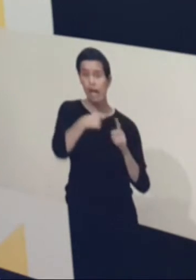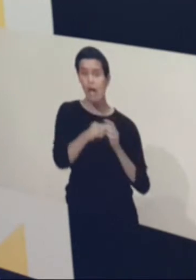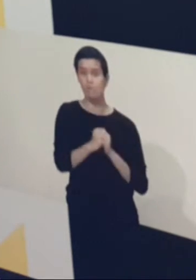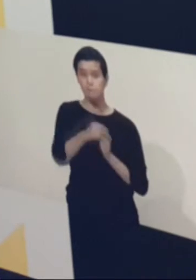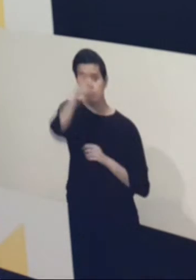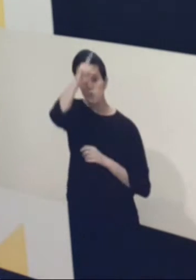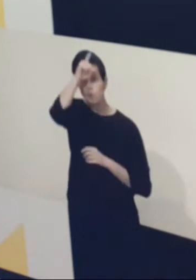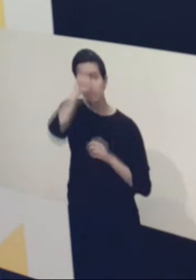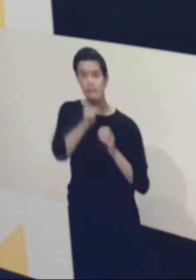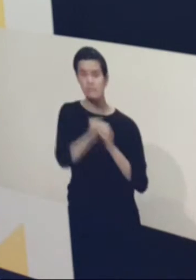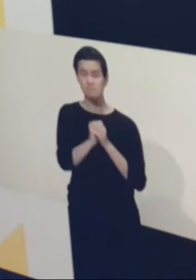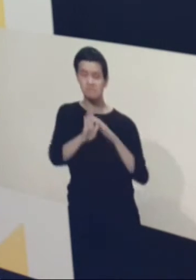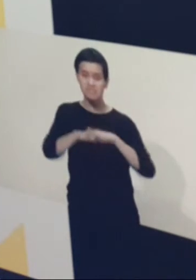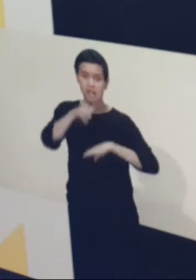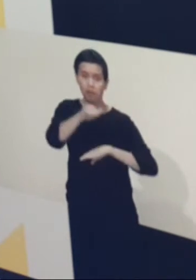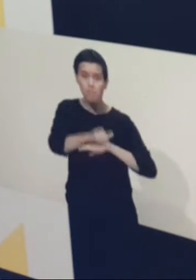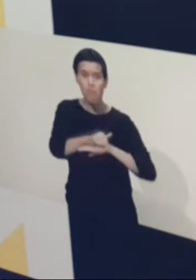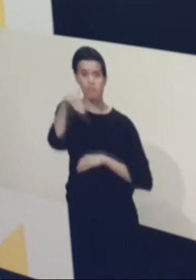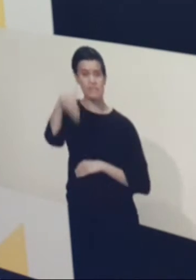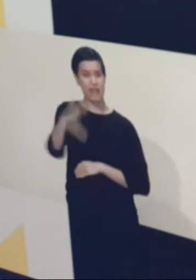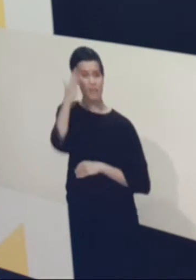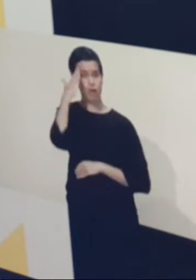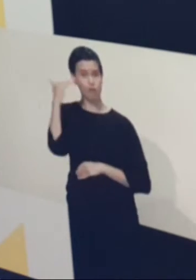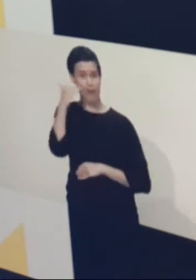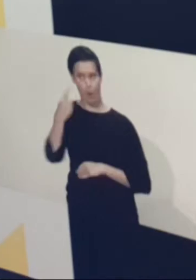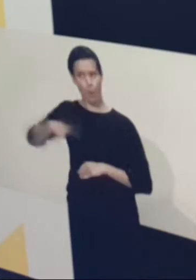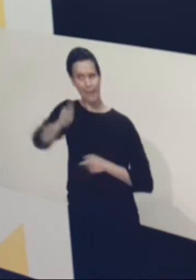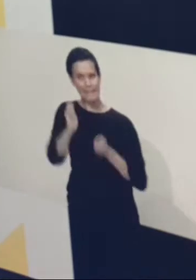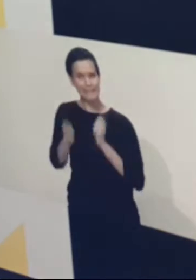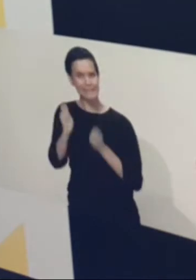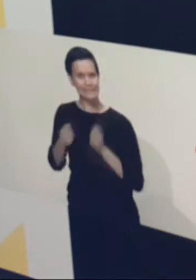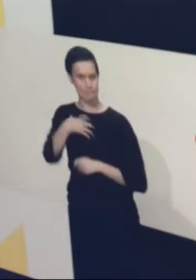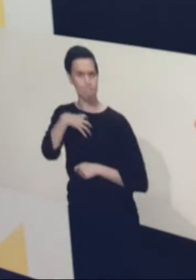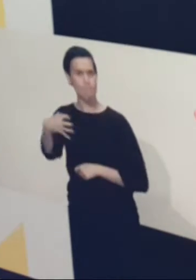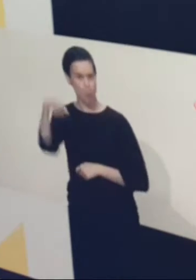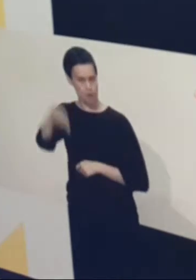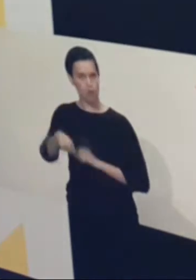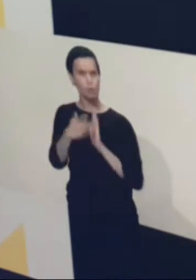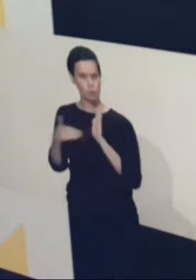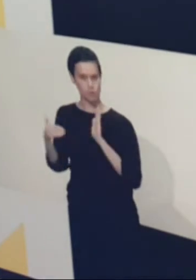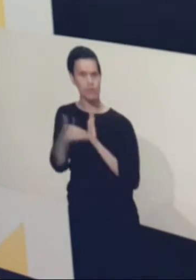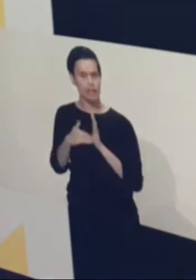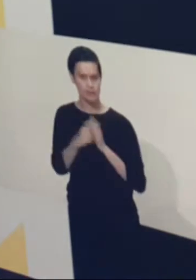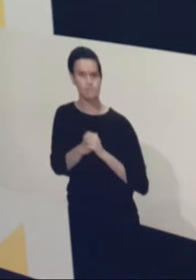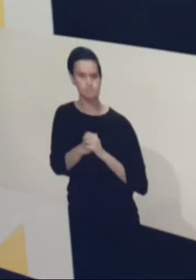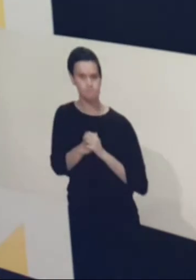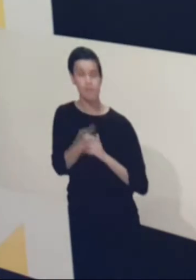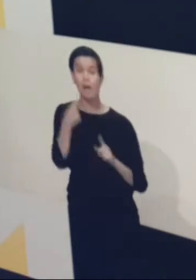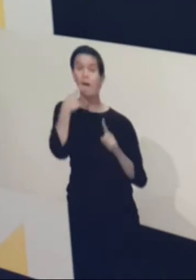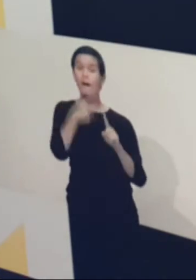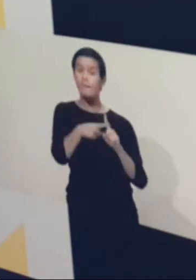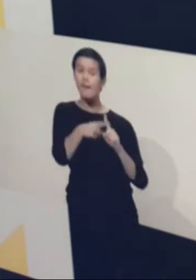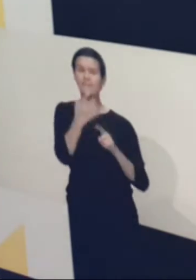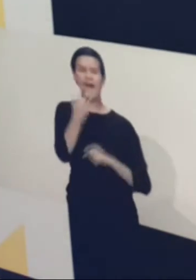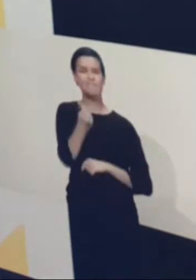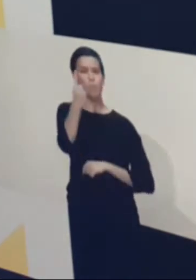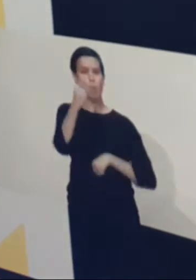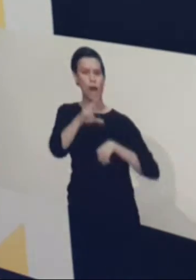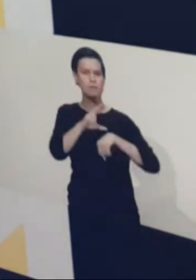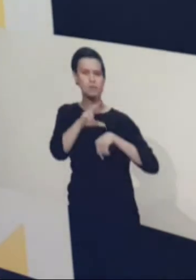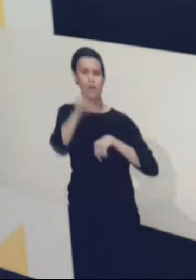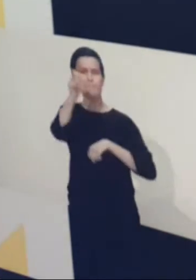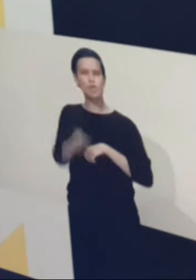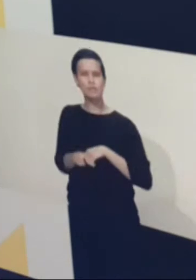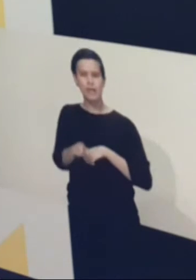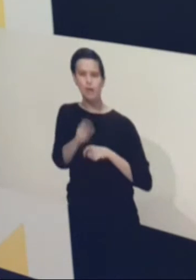Korea. A lot of work has gone into building up our contact tracing capability. Dr. Aisha Verrill's report has been